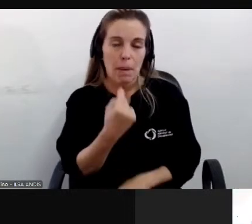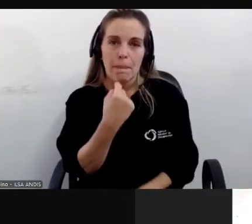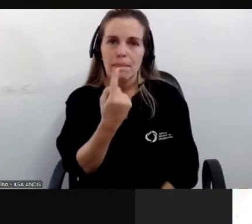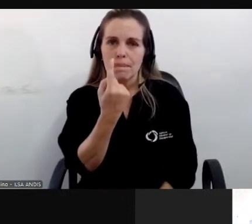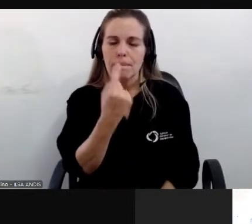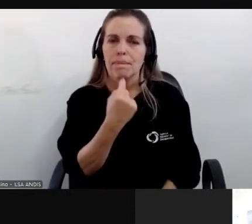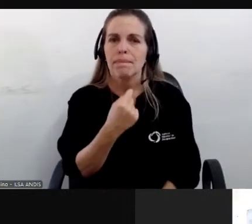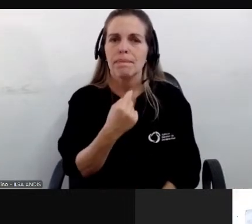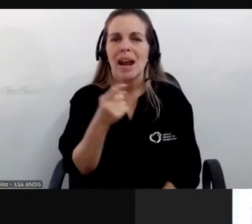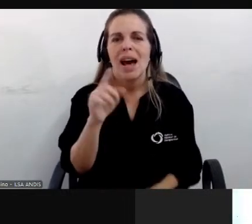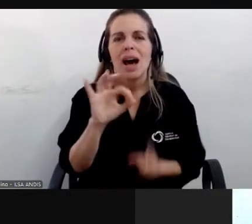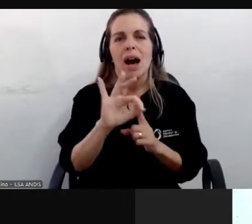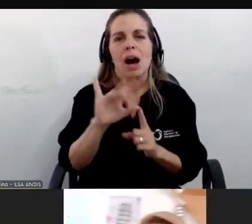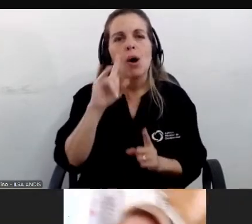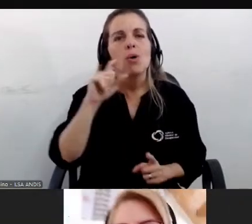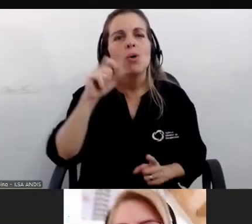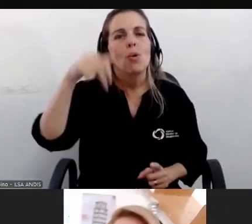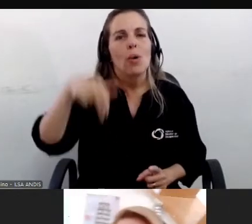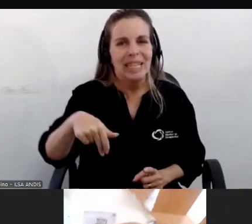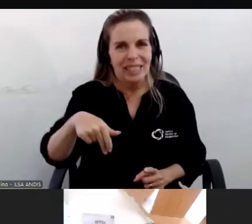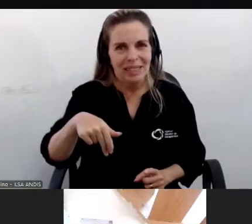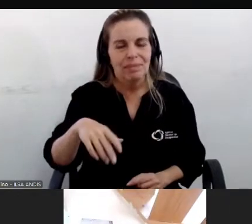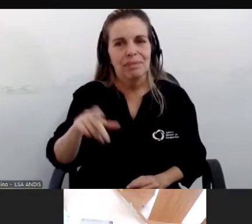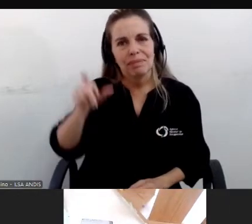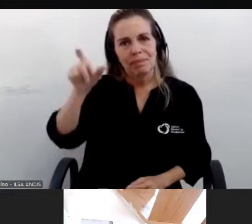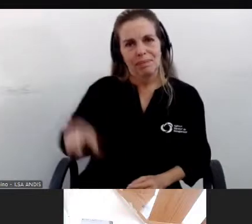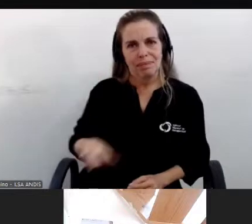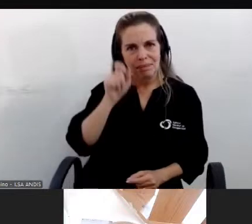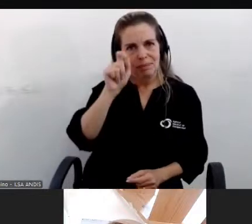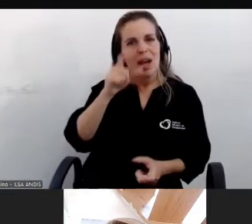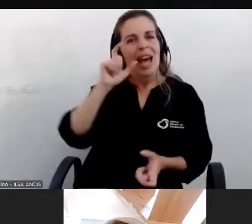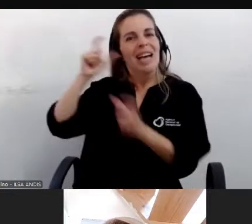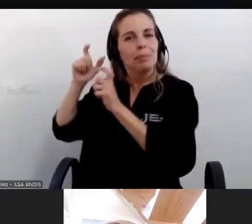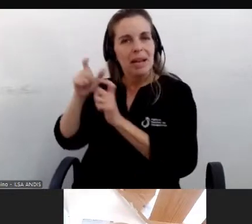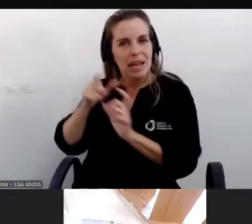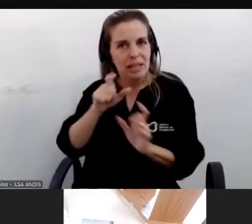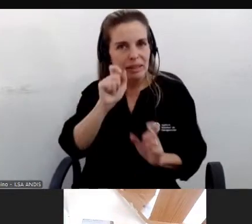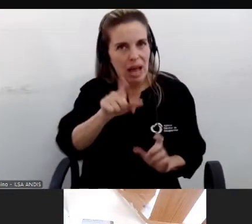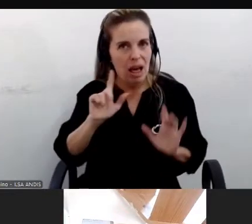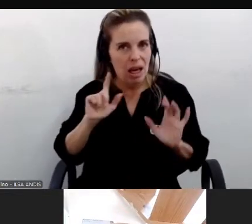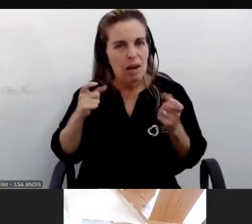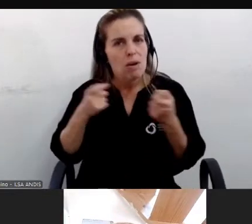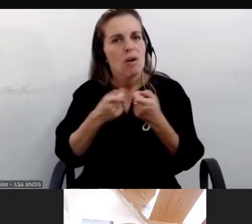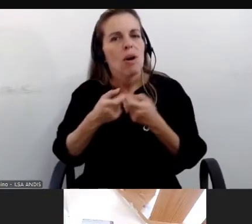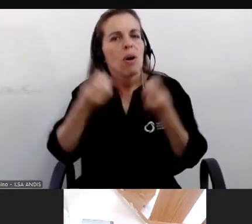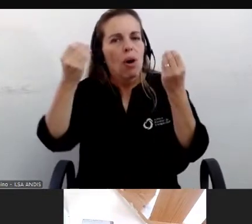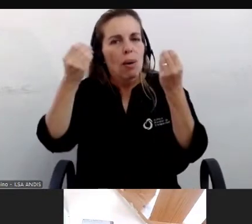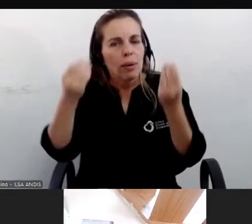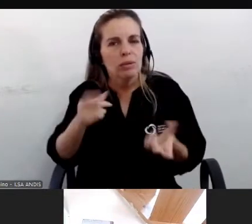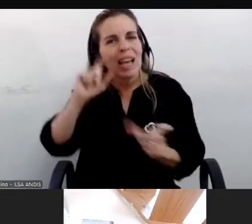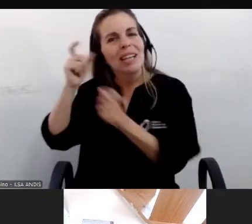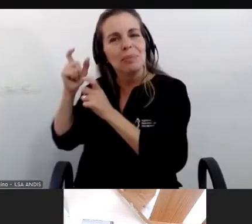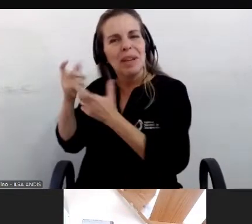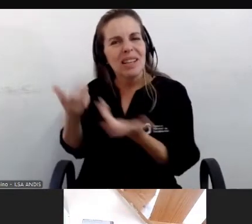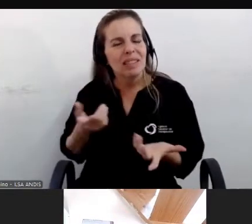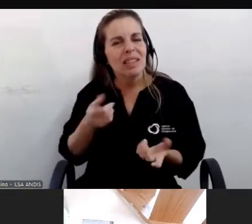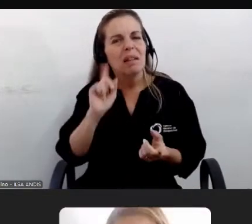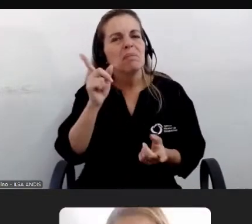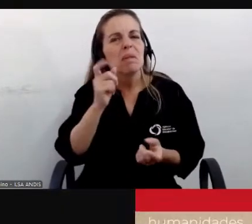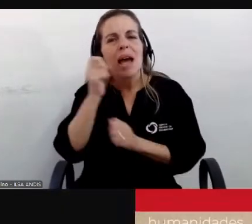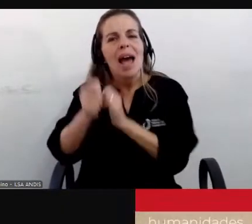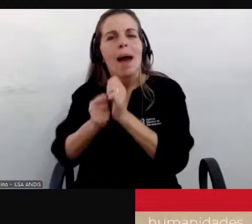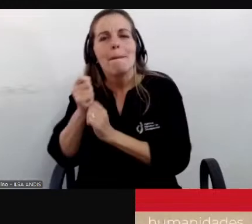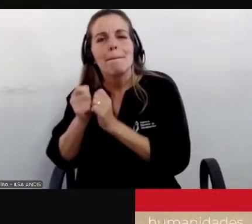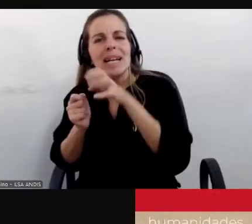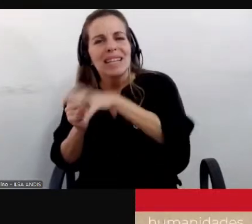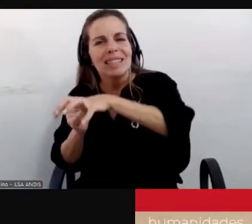them. First, to Queen Kepes. In the experience of your organization, what